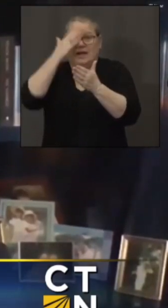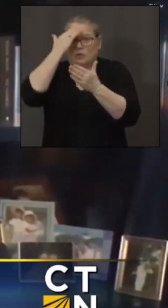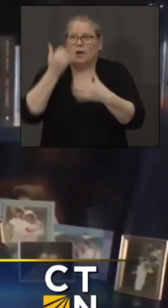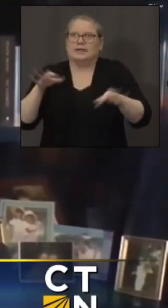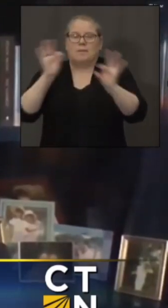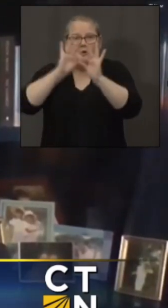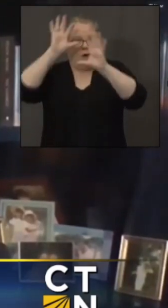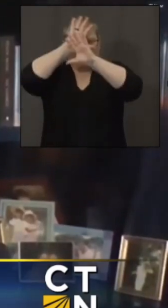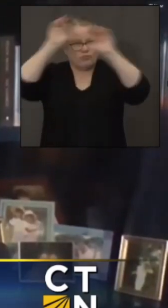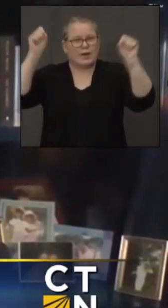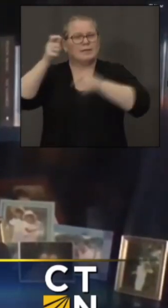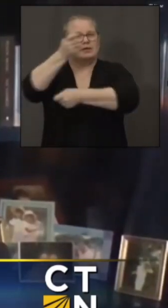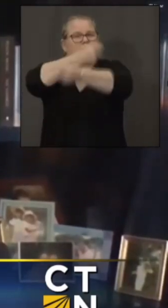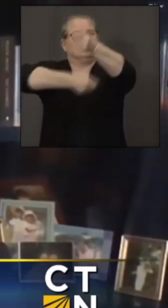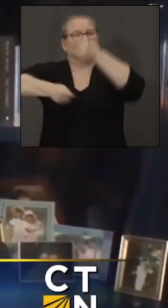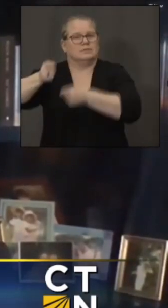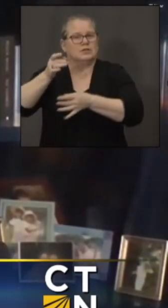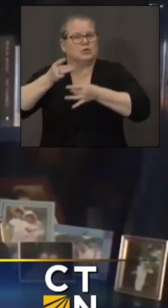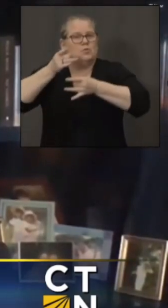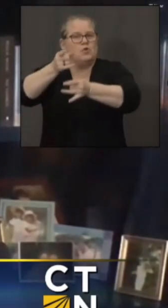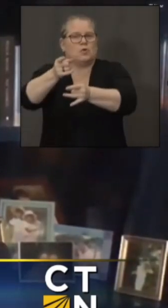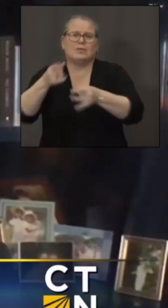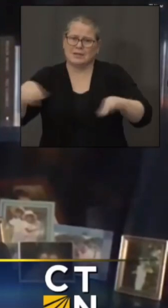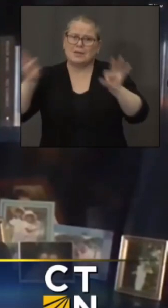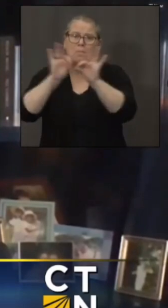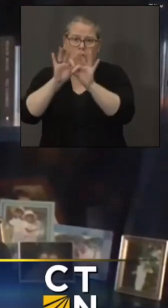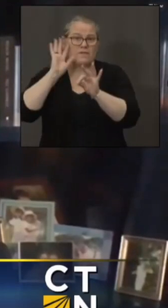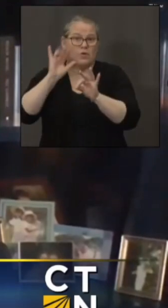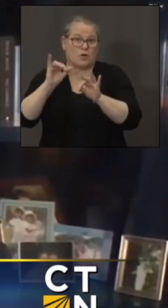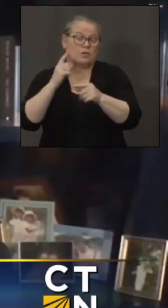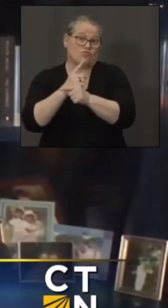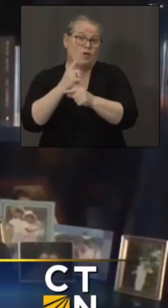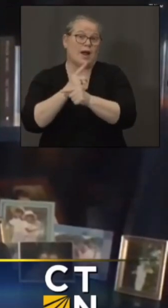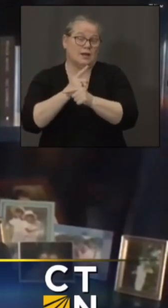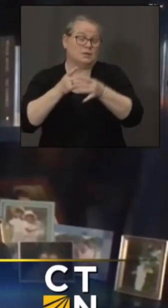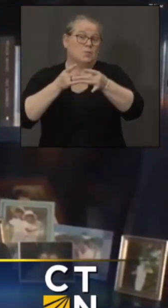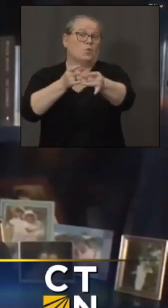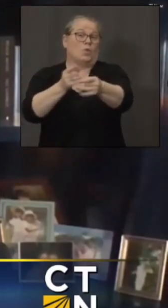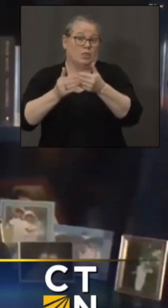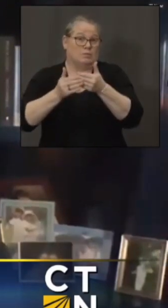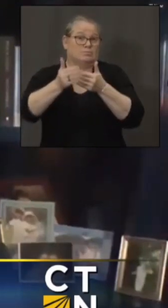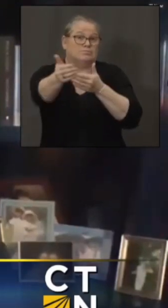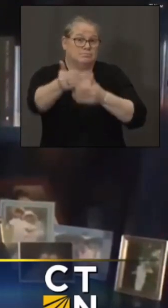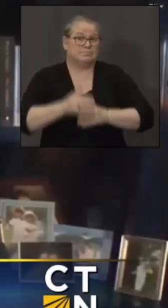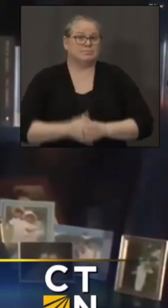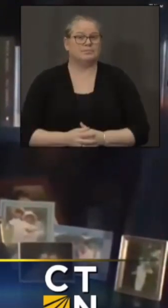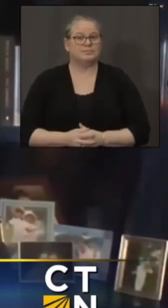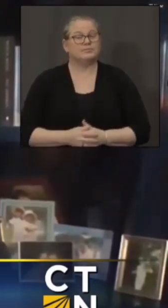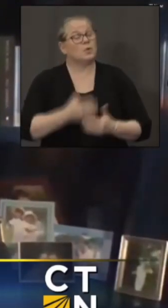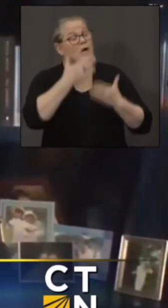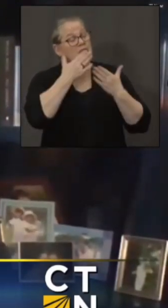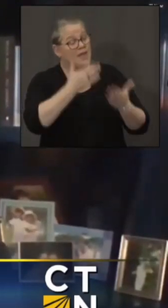key to get it right. All right. Well, thanks very much, and everybody have a safe and enjoyable holiday. You too.